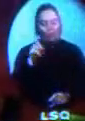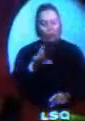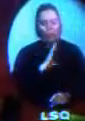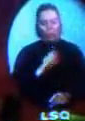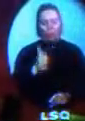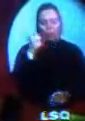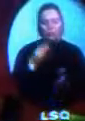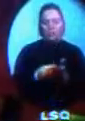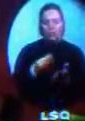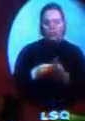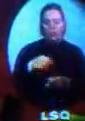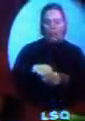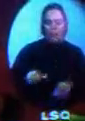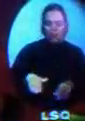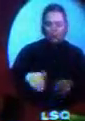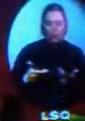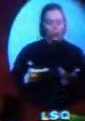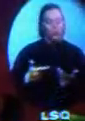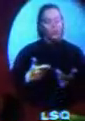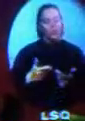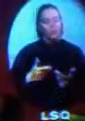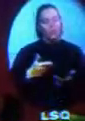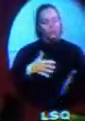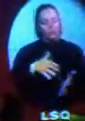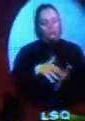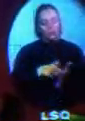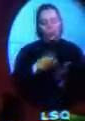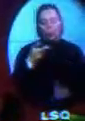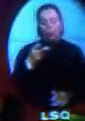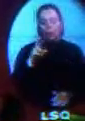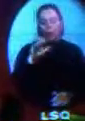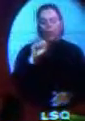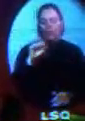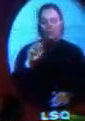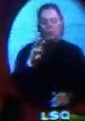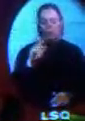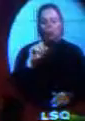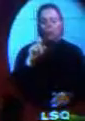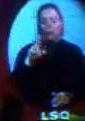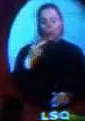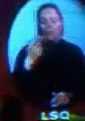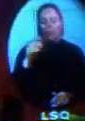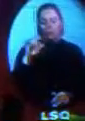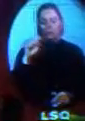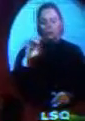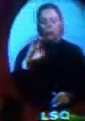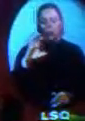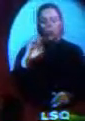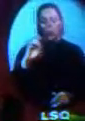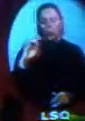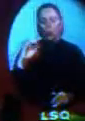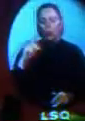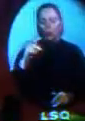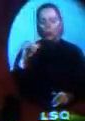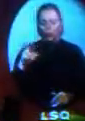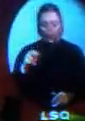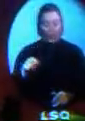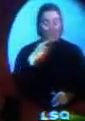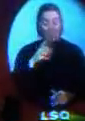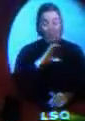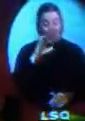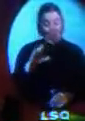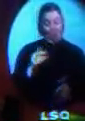belongs. A PricewaterhouseCoopers study released today reveals Canada has leaped to the top of the global rankings as the best